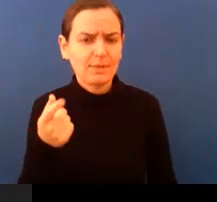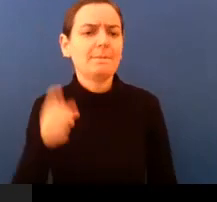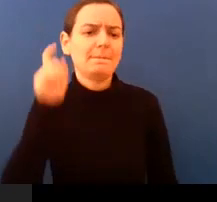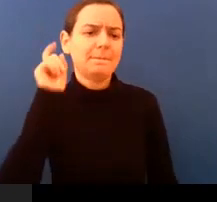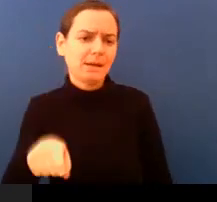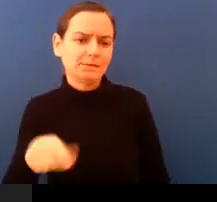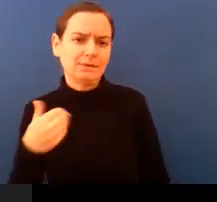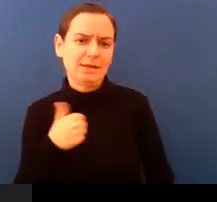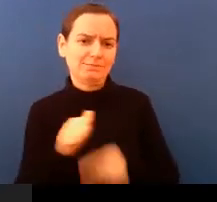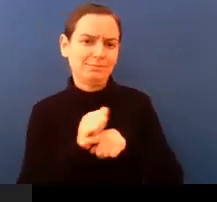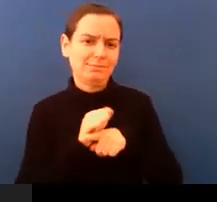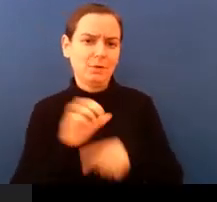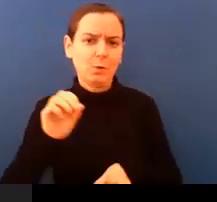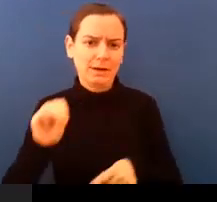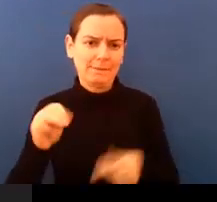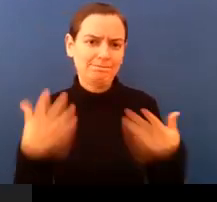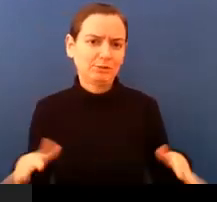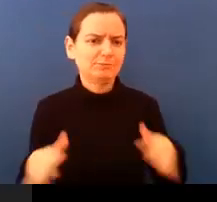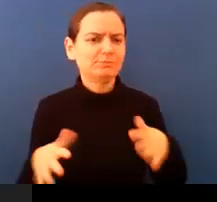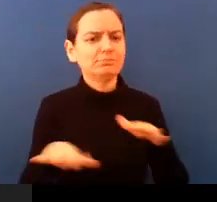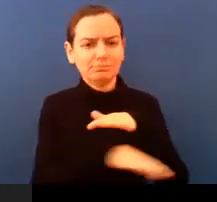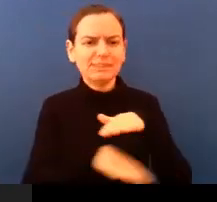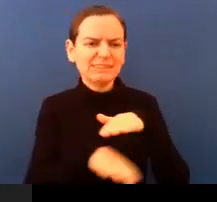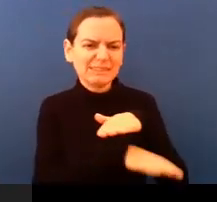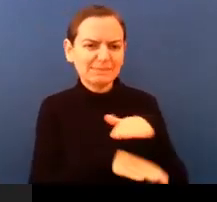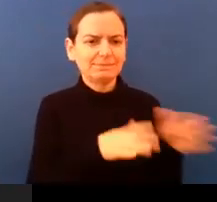So getting a guide dog is a personal choice.